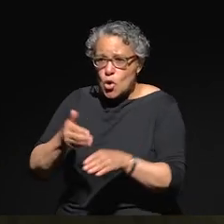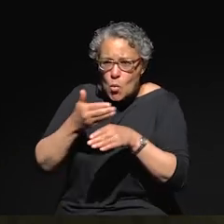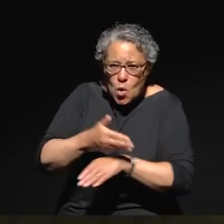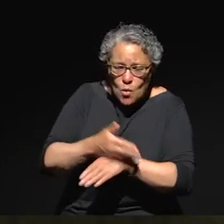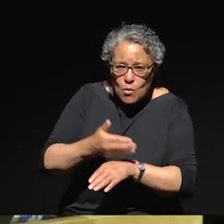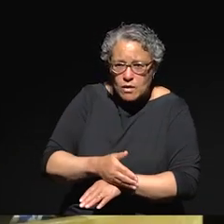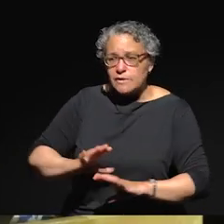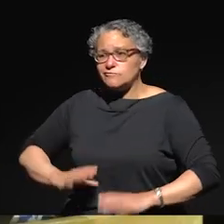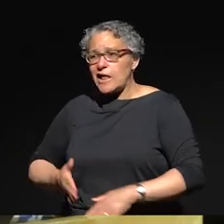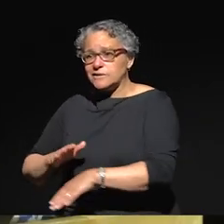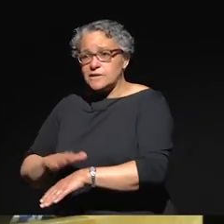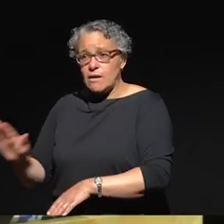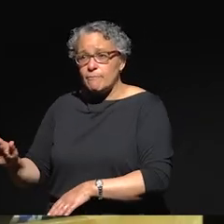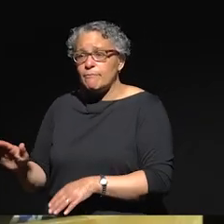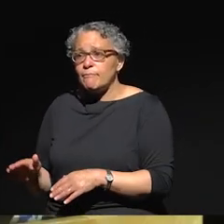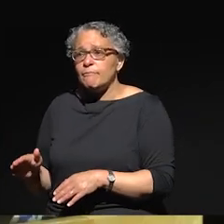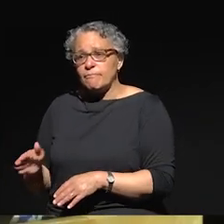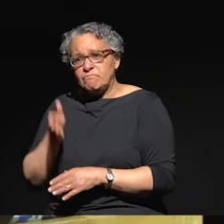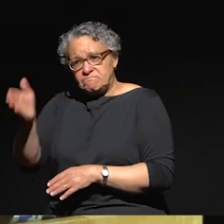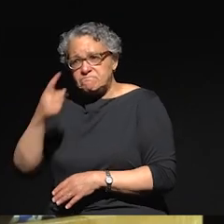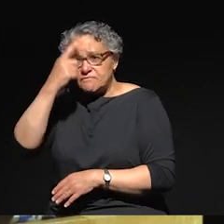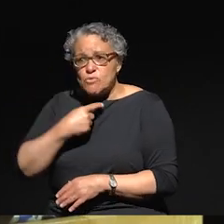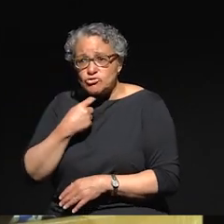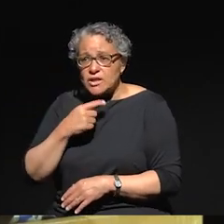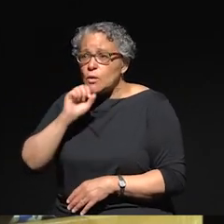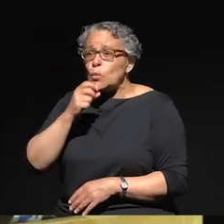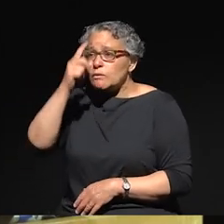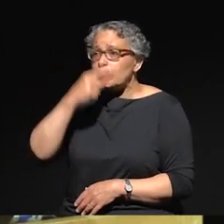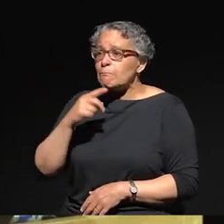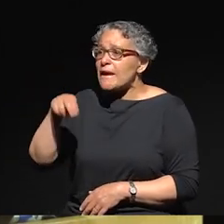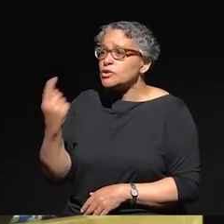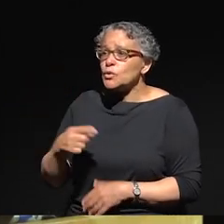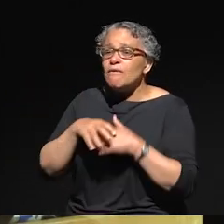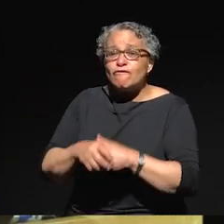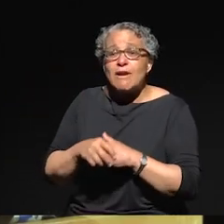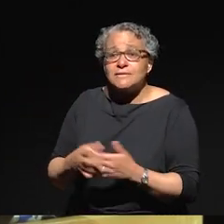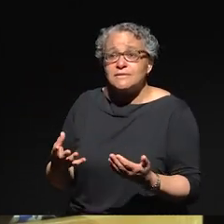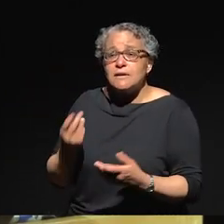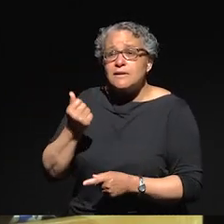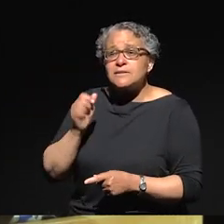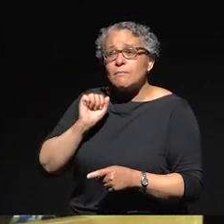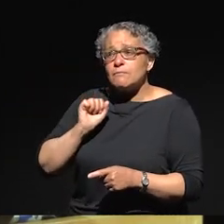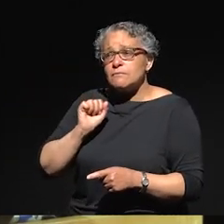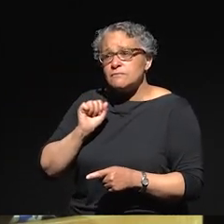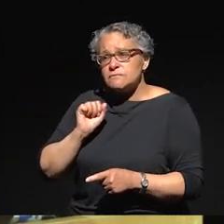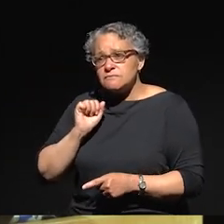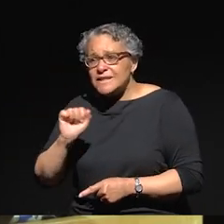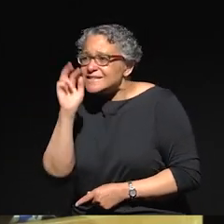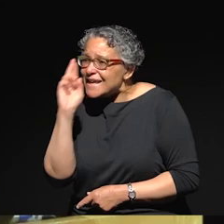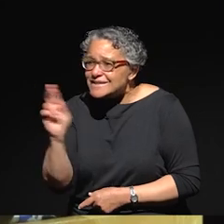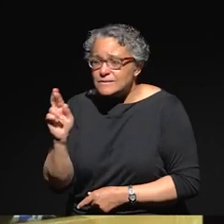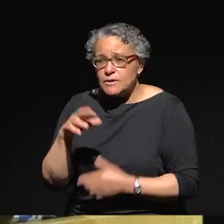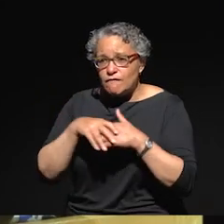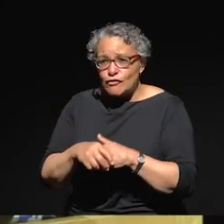he was supposed to complete. He would just paint his friends. And these are some of his most intimate and